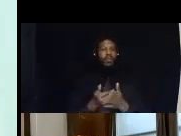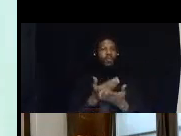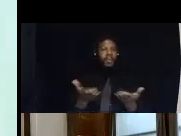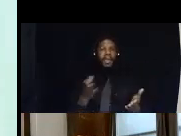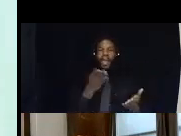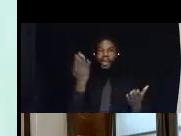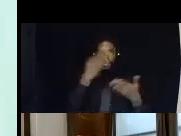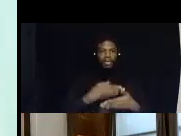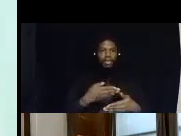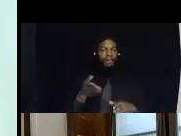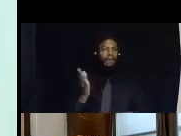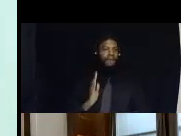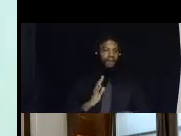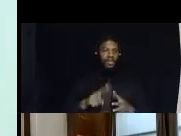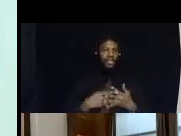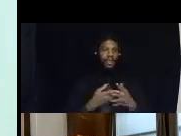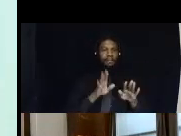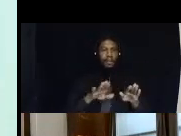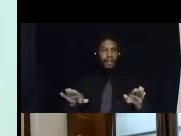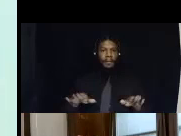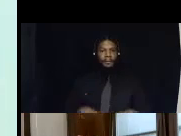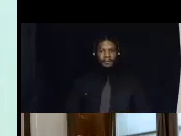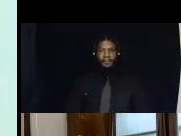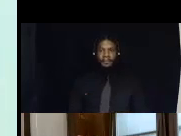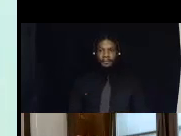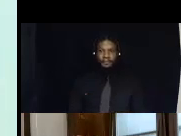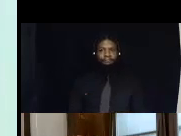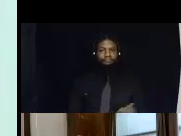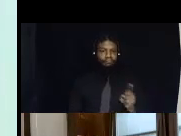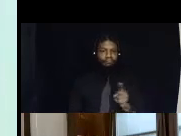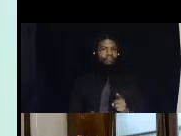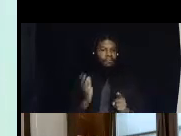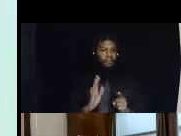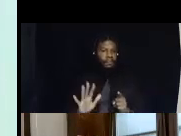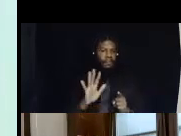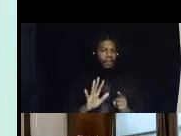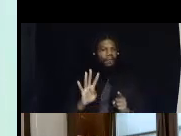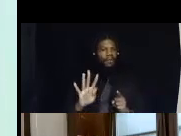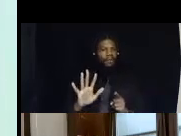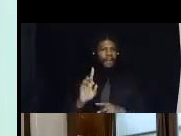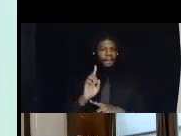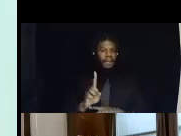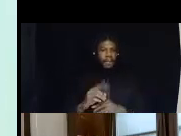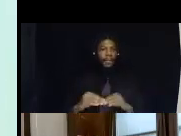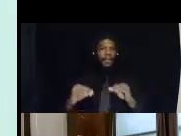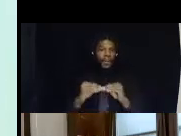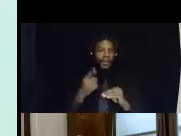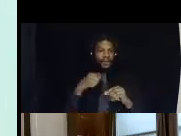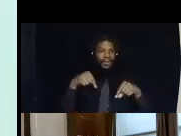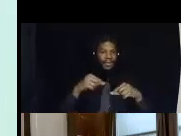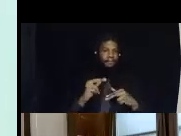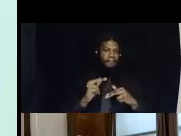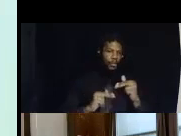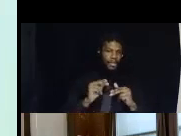So we have about 4 minutes, about 4 to 5 minutes more of this